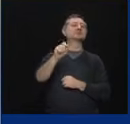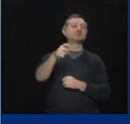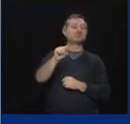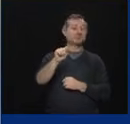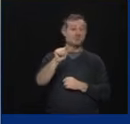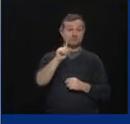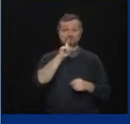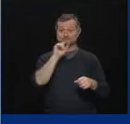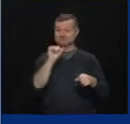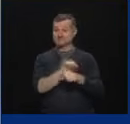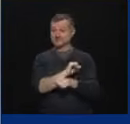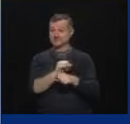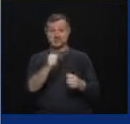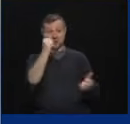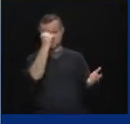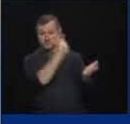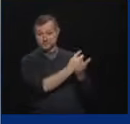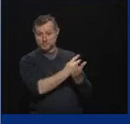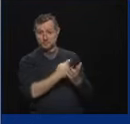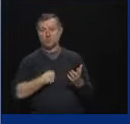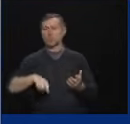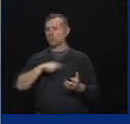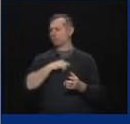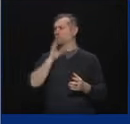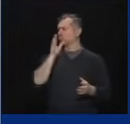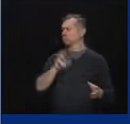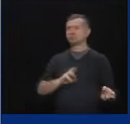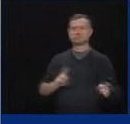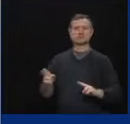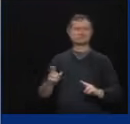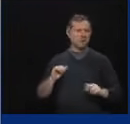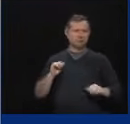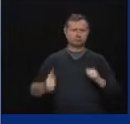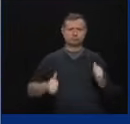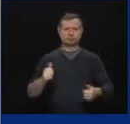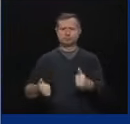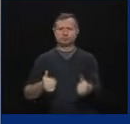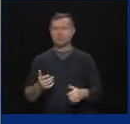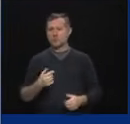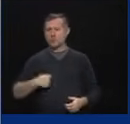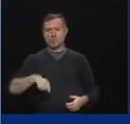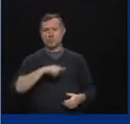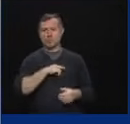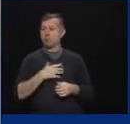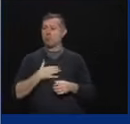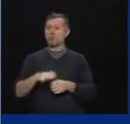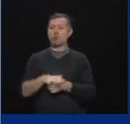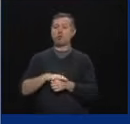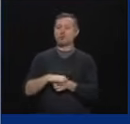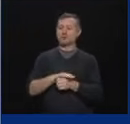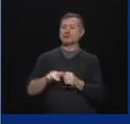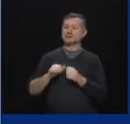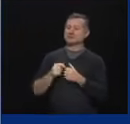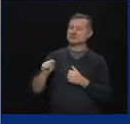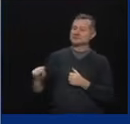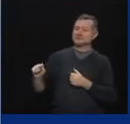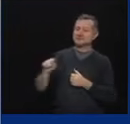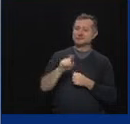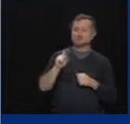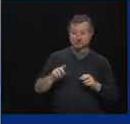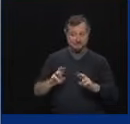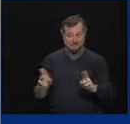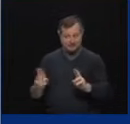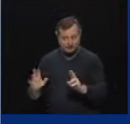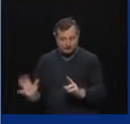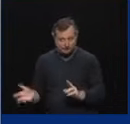wanted to make sure that all of our local health agencies knew that our expectation is very high, that they put the infrastructure in place. Because if